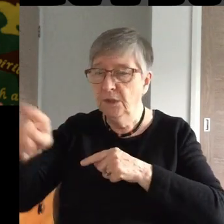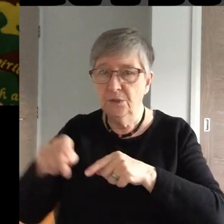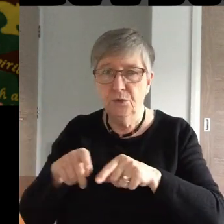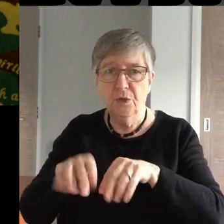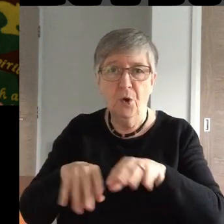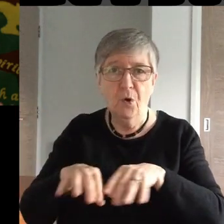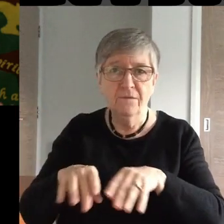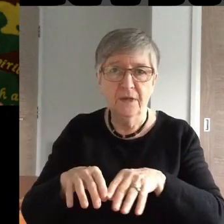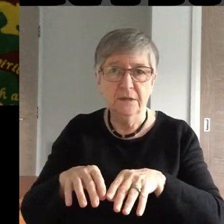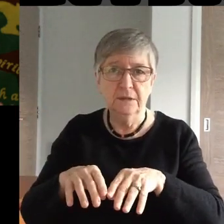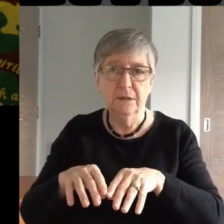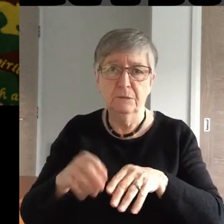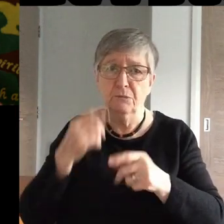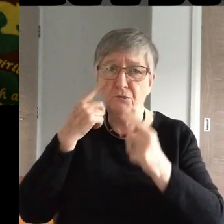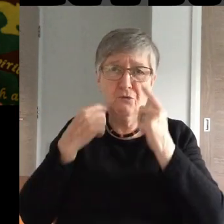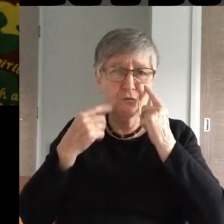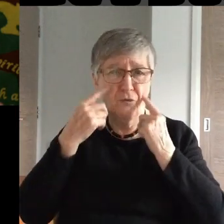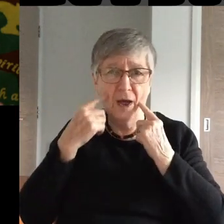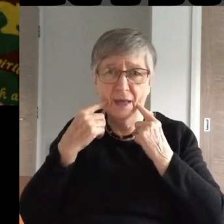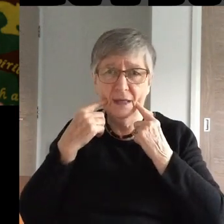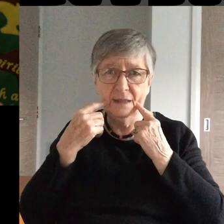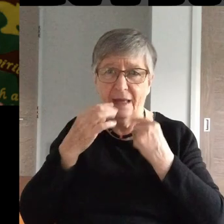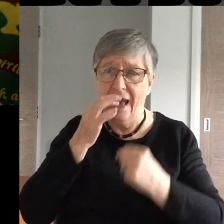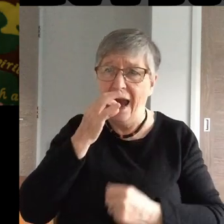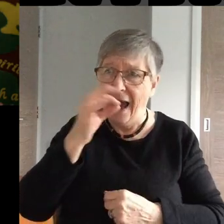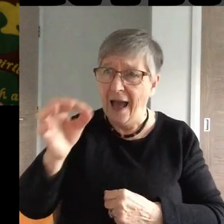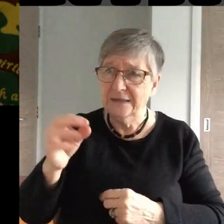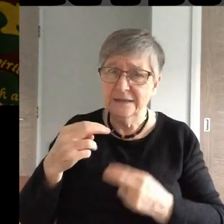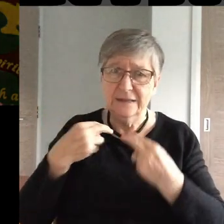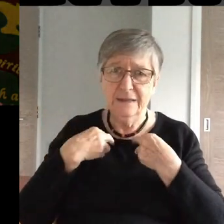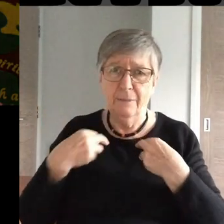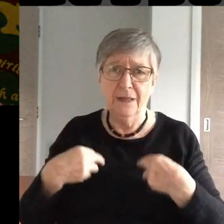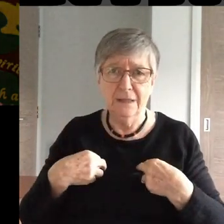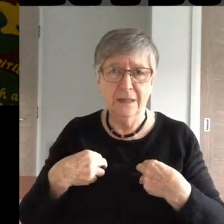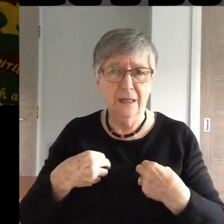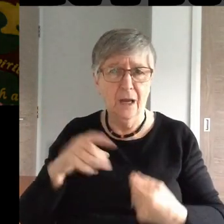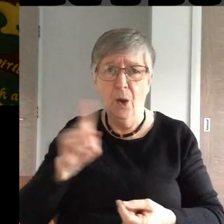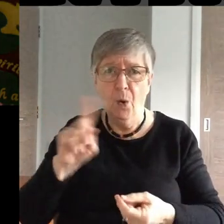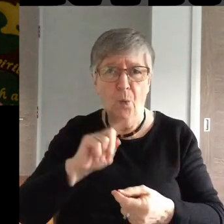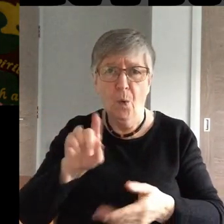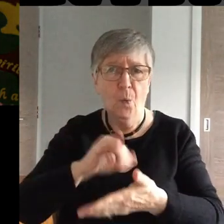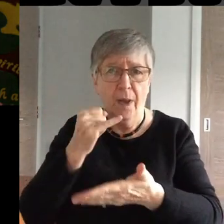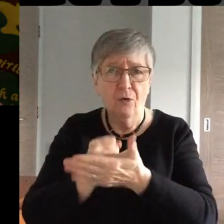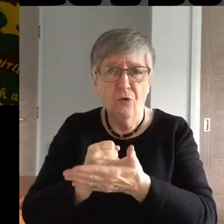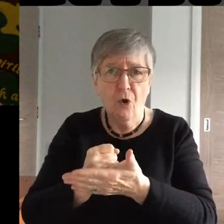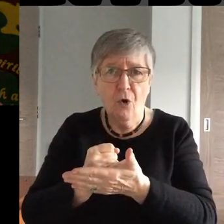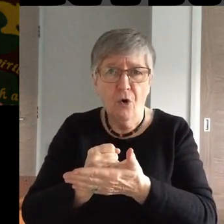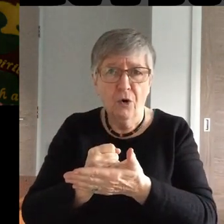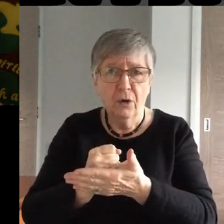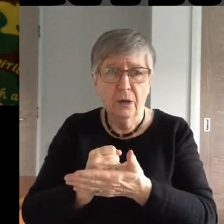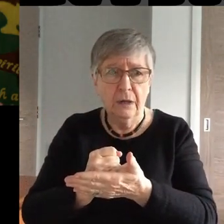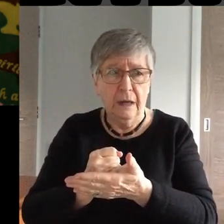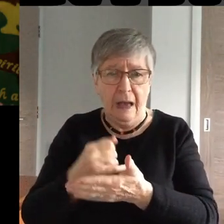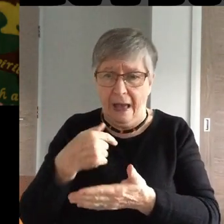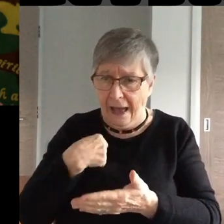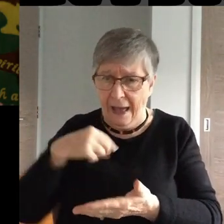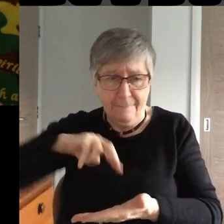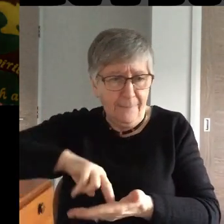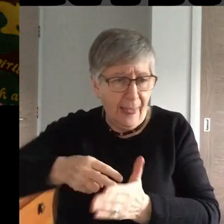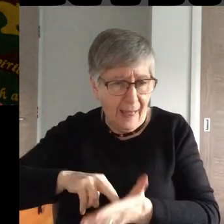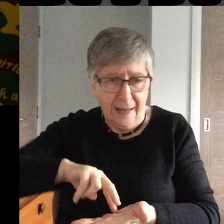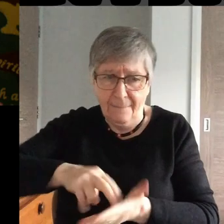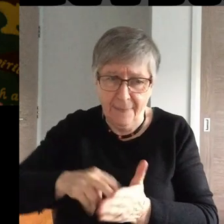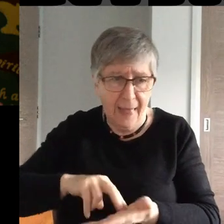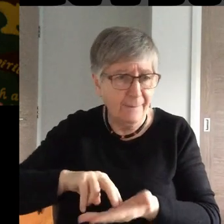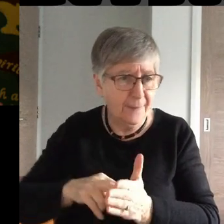into the vestry, crying his eyes out as he approached his supervisor. He said, Supervisor, what went wrong? What did I do? I had so much